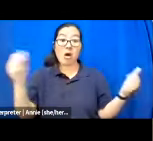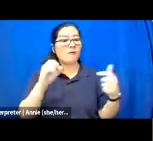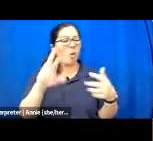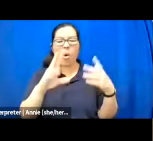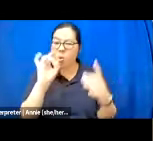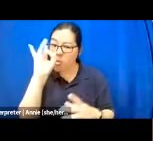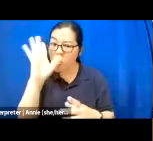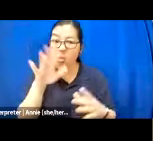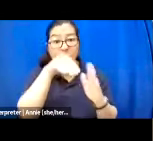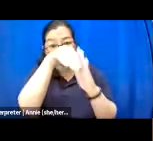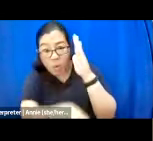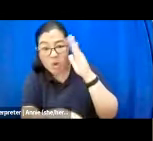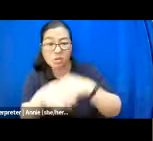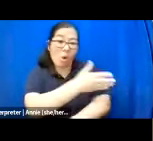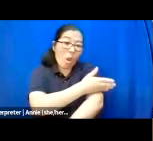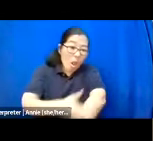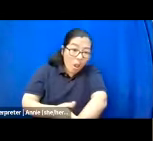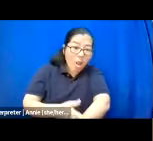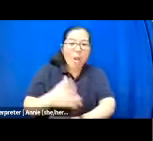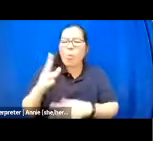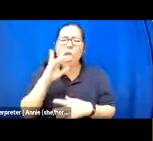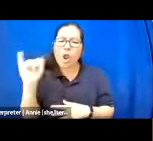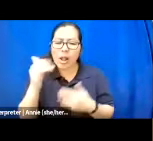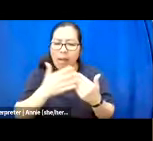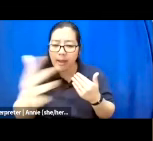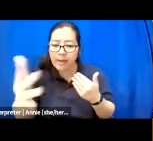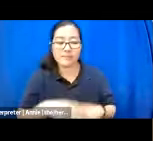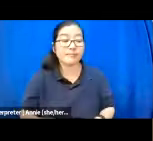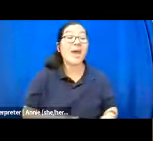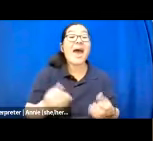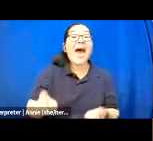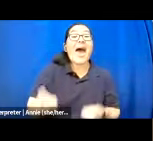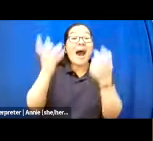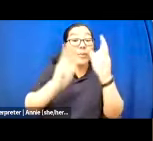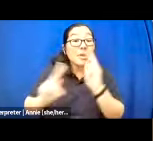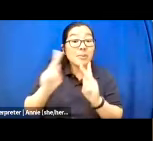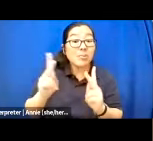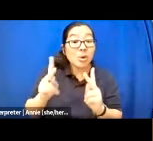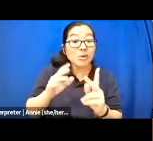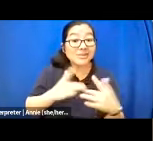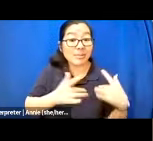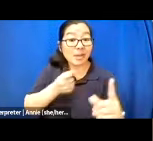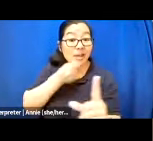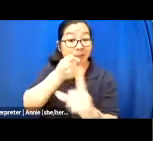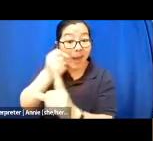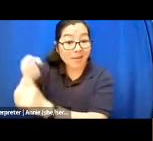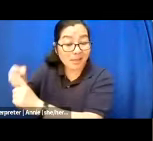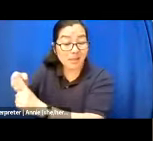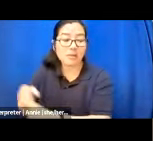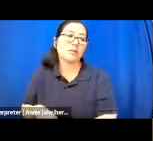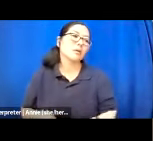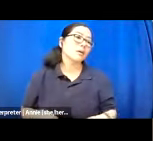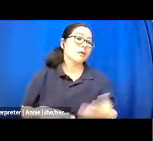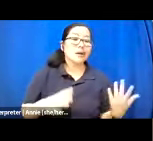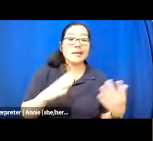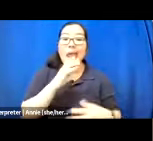So yeah, a little bit more, and how many people affects it, what is the date at the age range. So a little bit more detail on